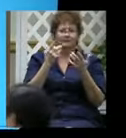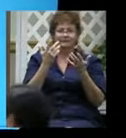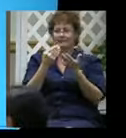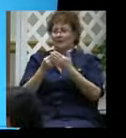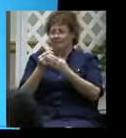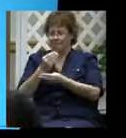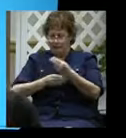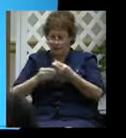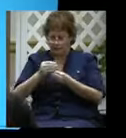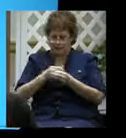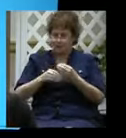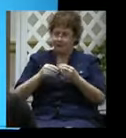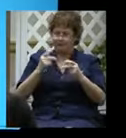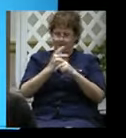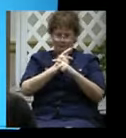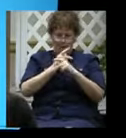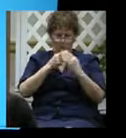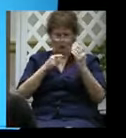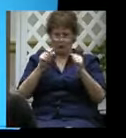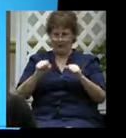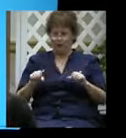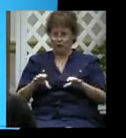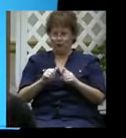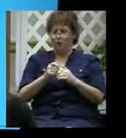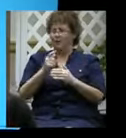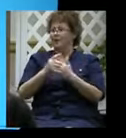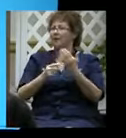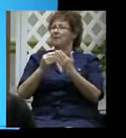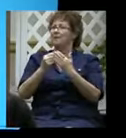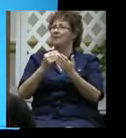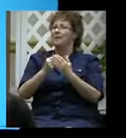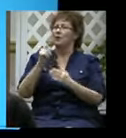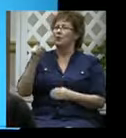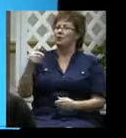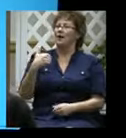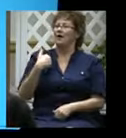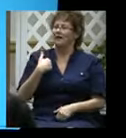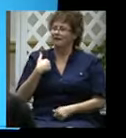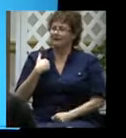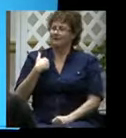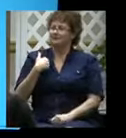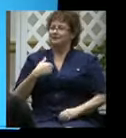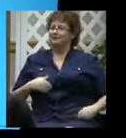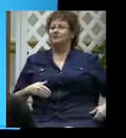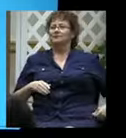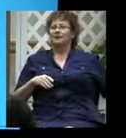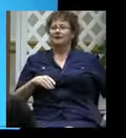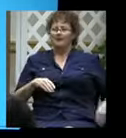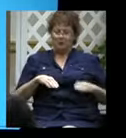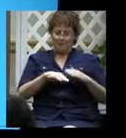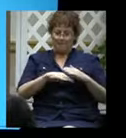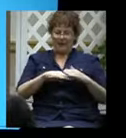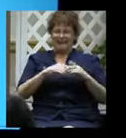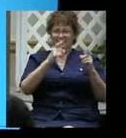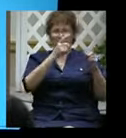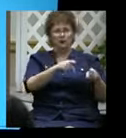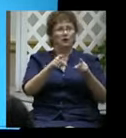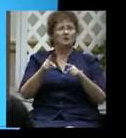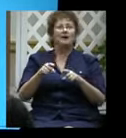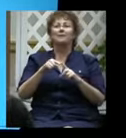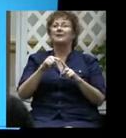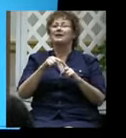budget is and what you can do with what you have. So that, again, is something you have to consider based on your circumstances. But I just want to point out that this